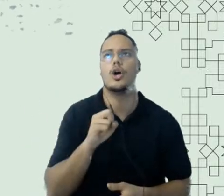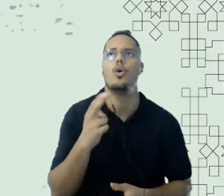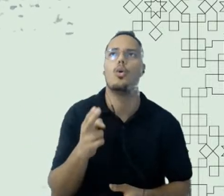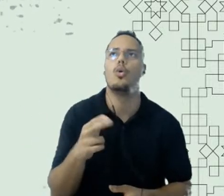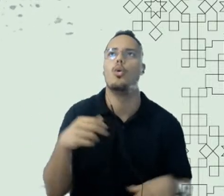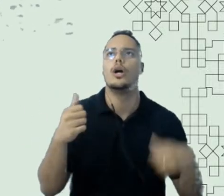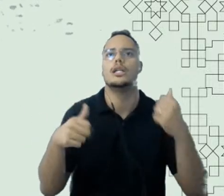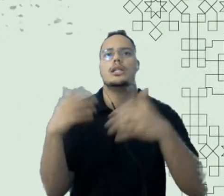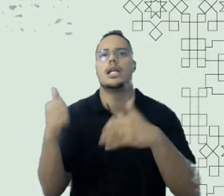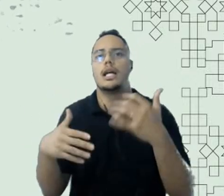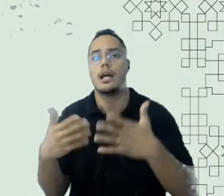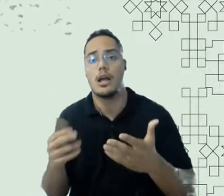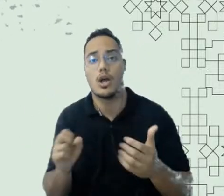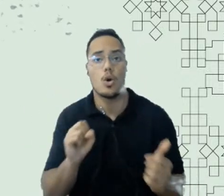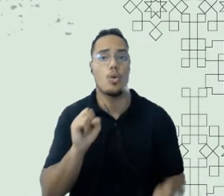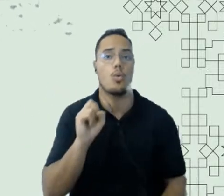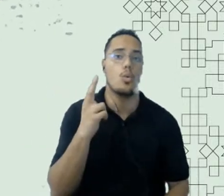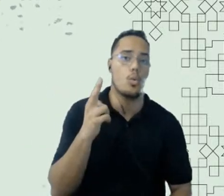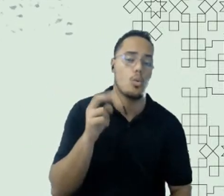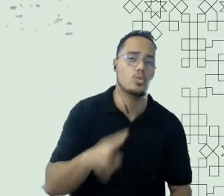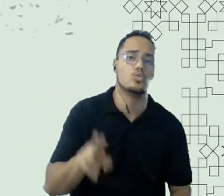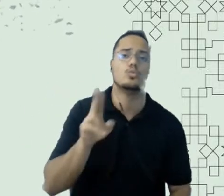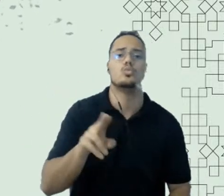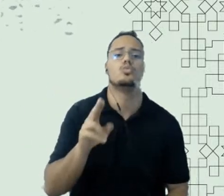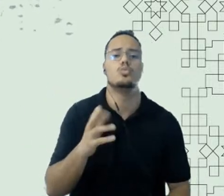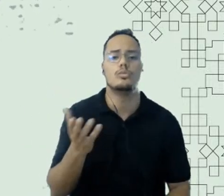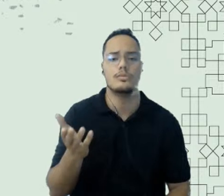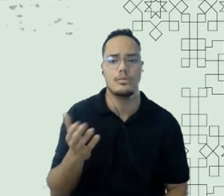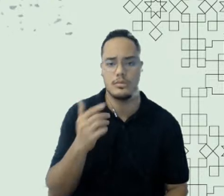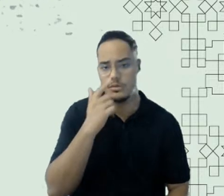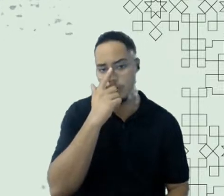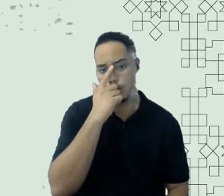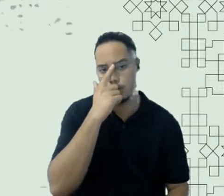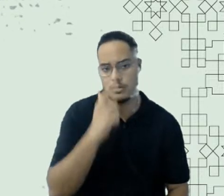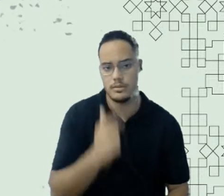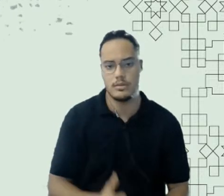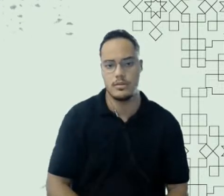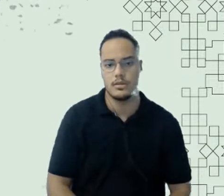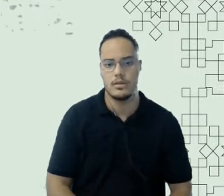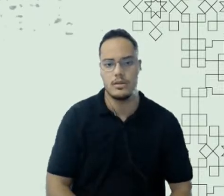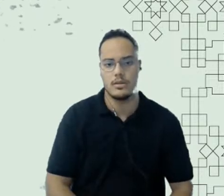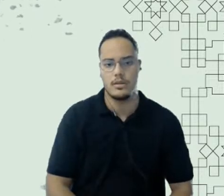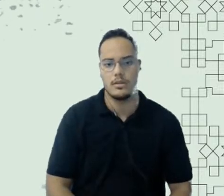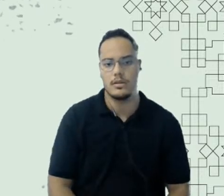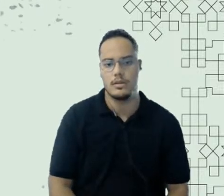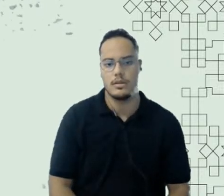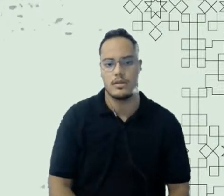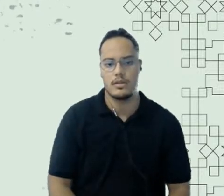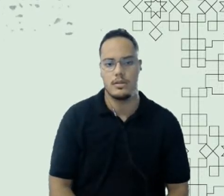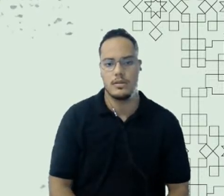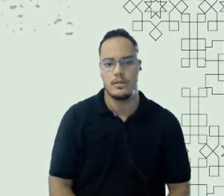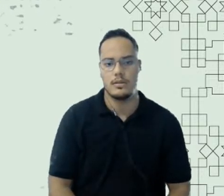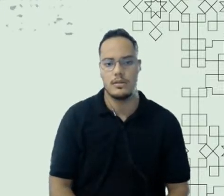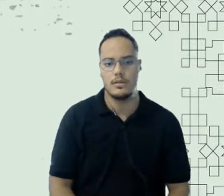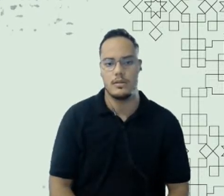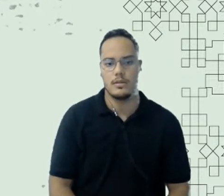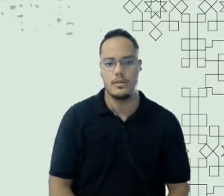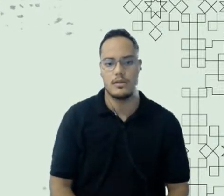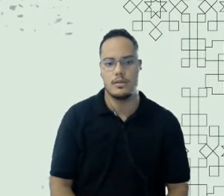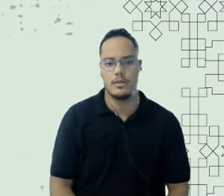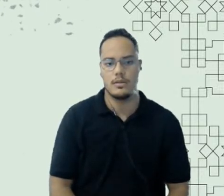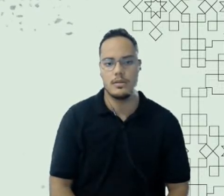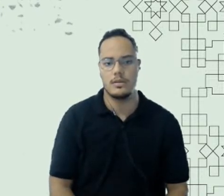is on the user that can react ex post. In Germany, they've put a system in place where they put a lot